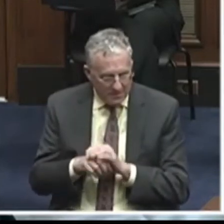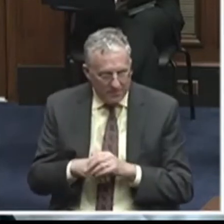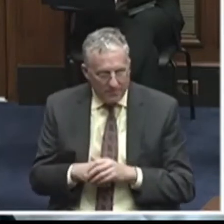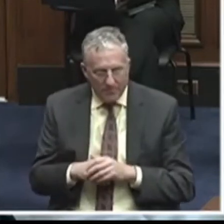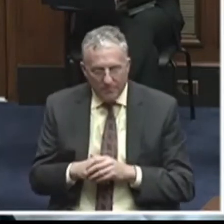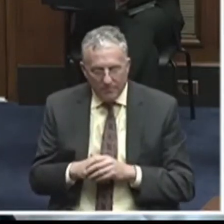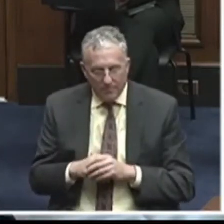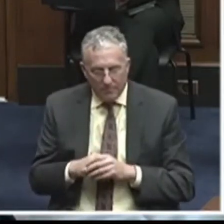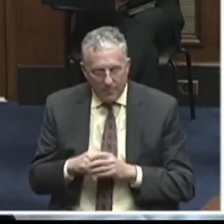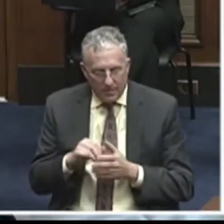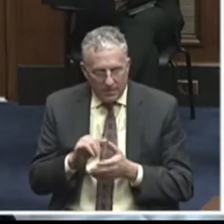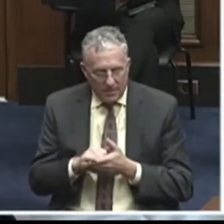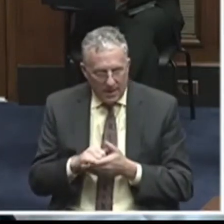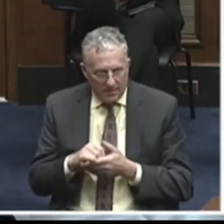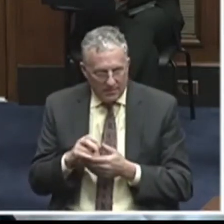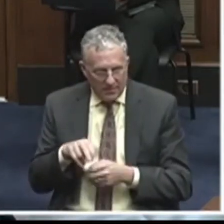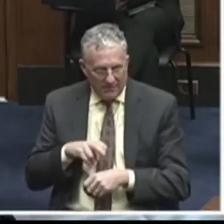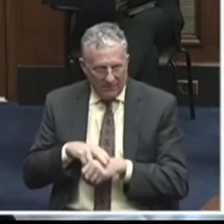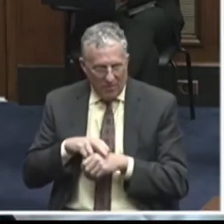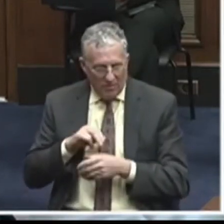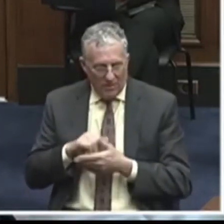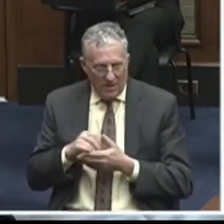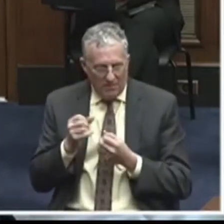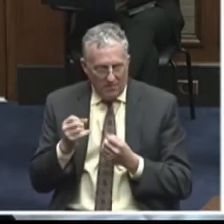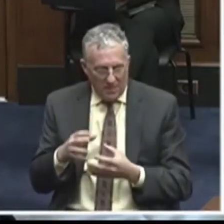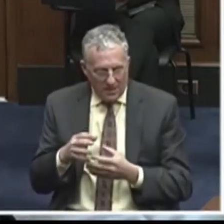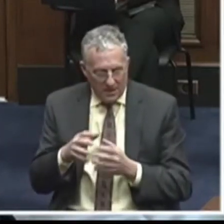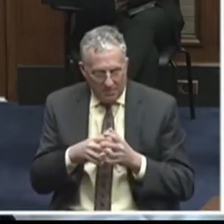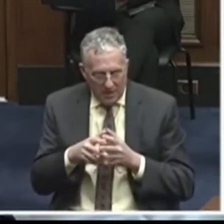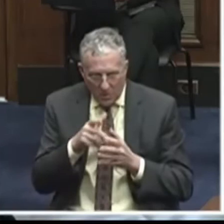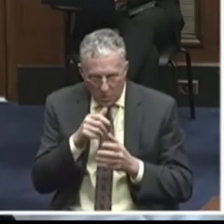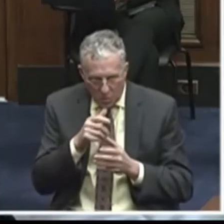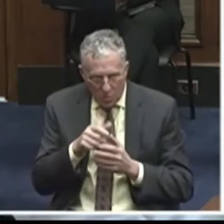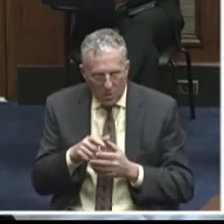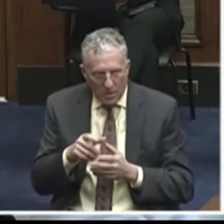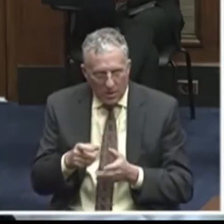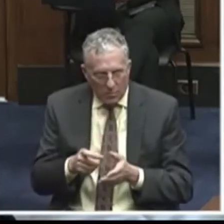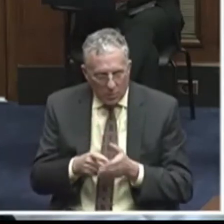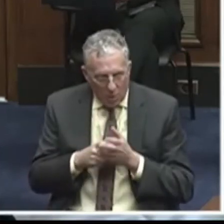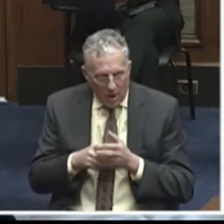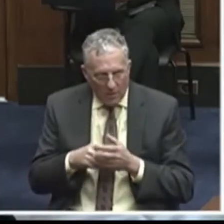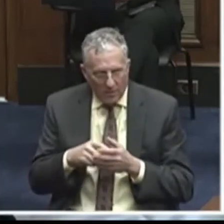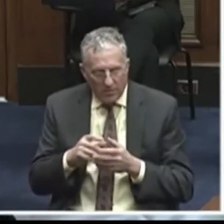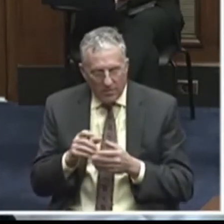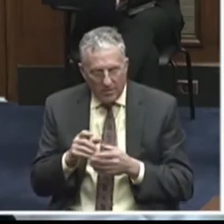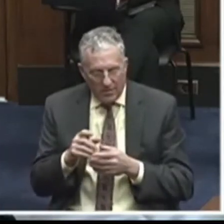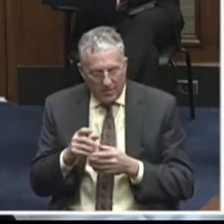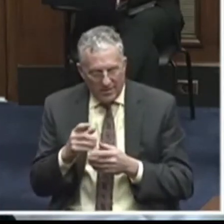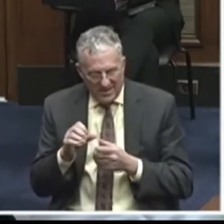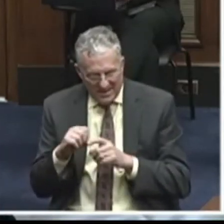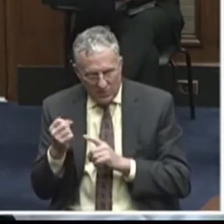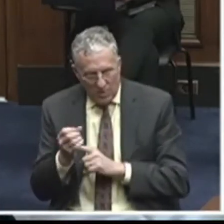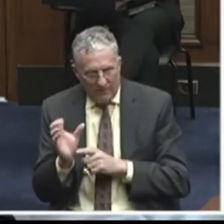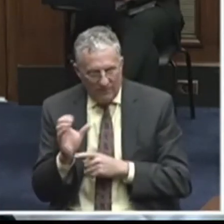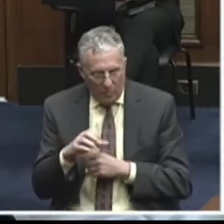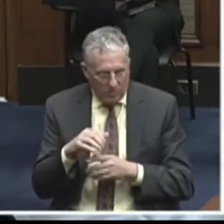It's by default and design that so many Americans who require care are forced into unsafe institutions like nursing